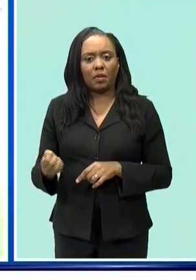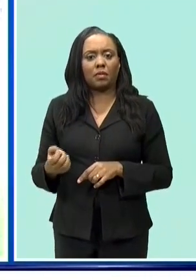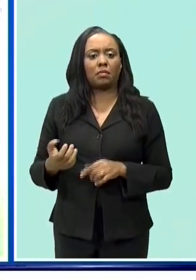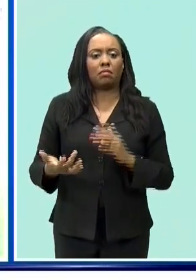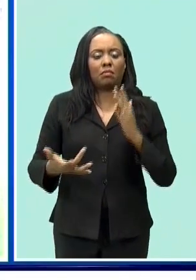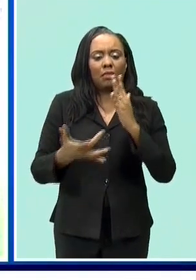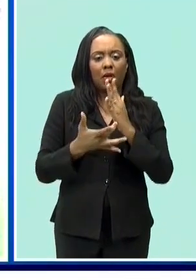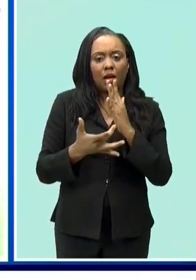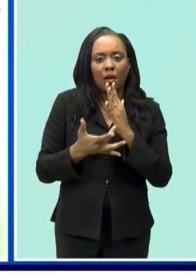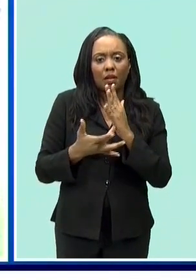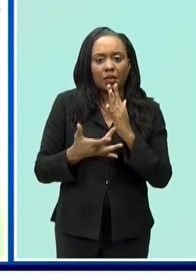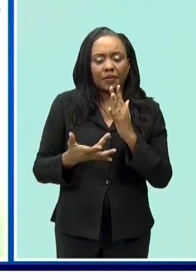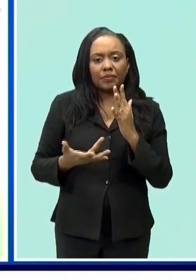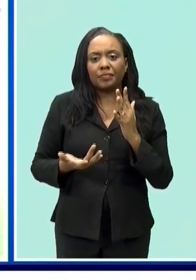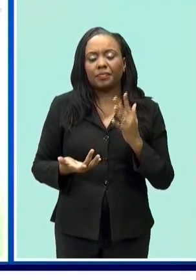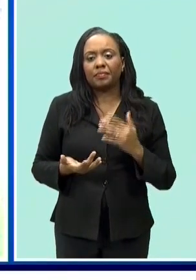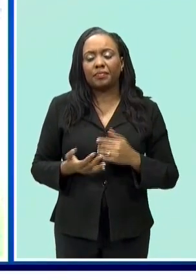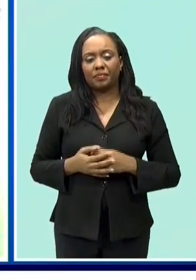technology.